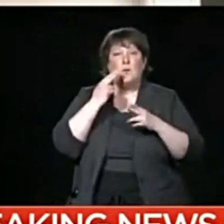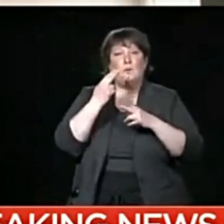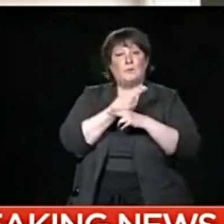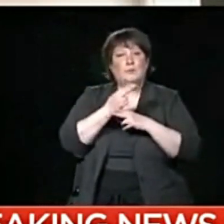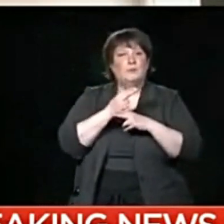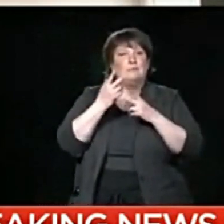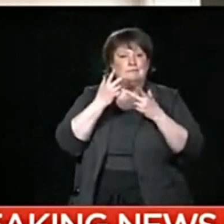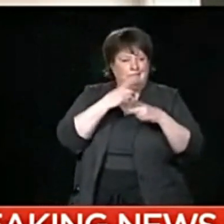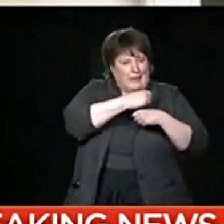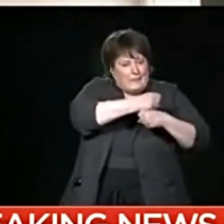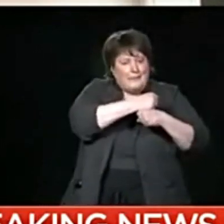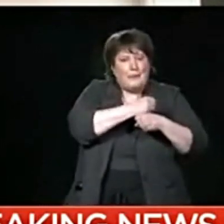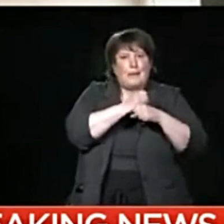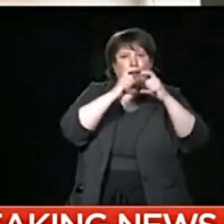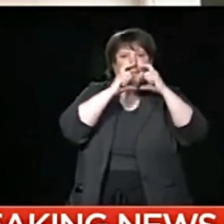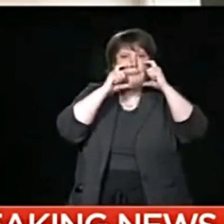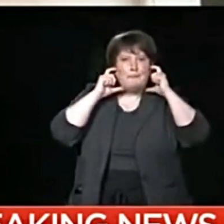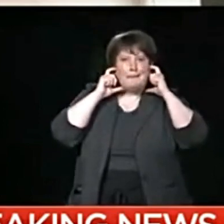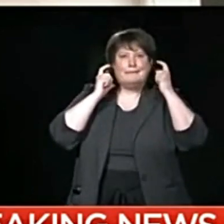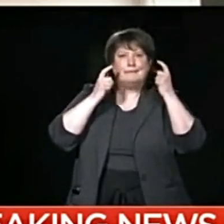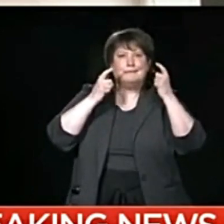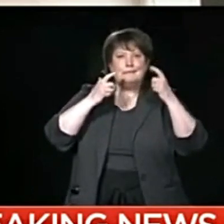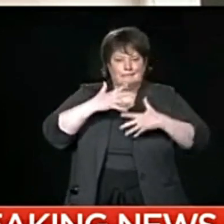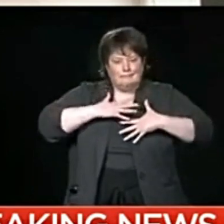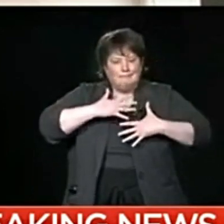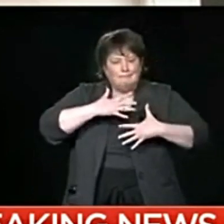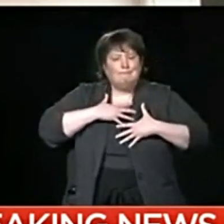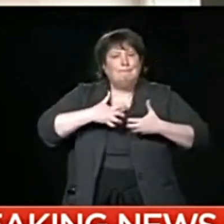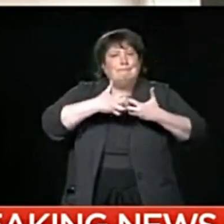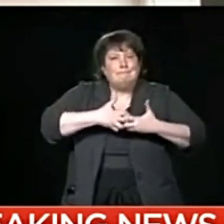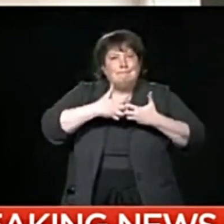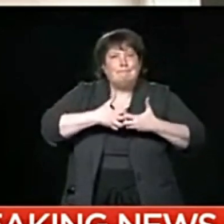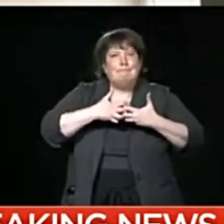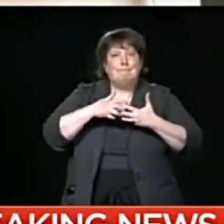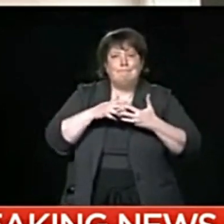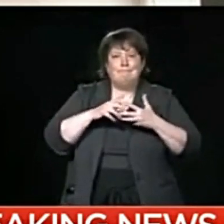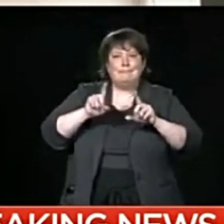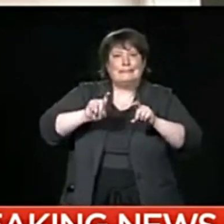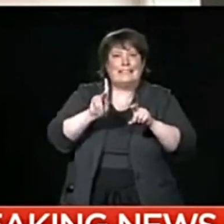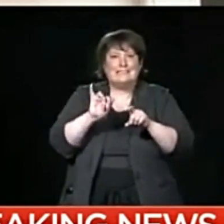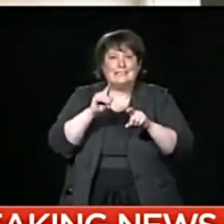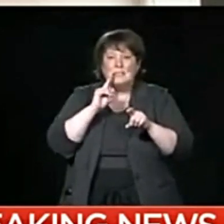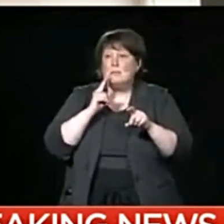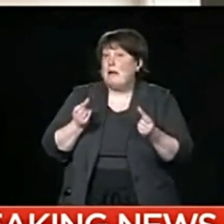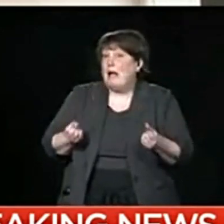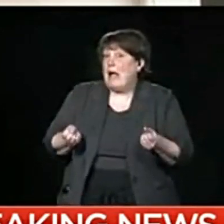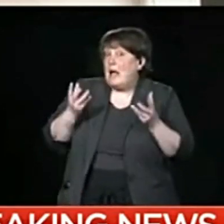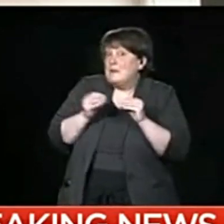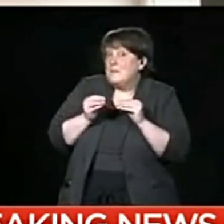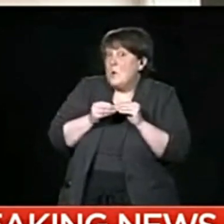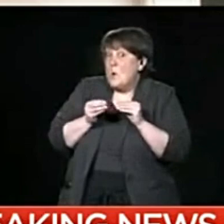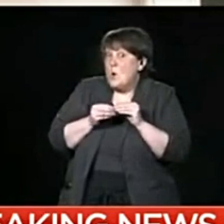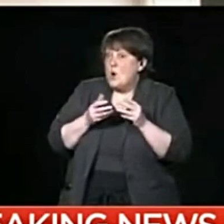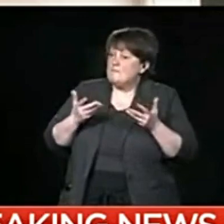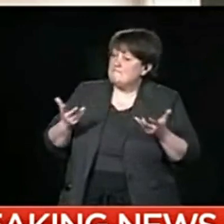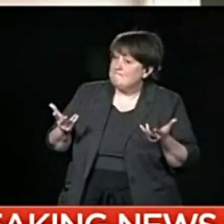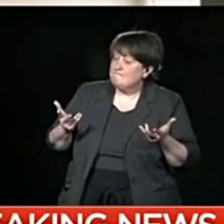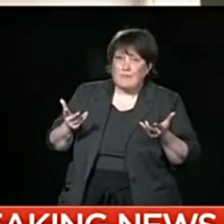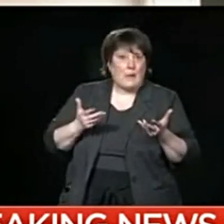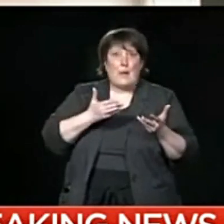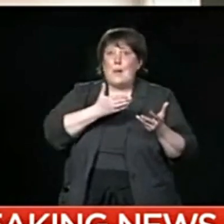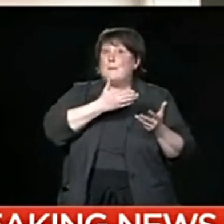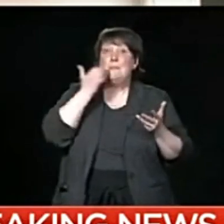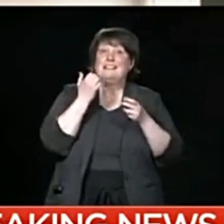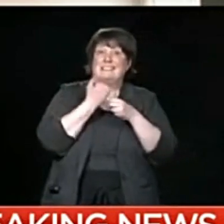kits. But how many more we need depends entirely on you. If you stay home and